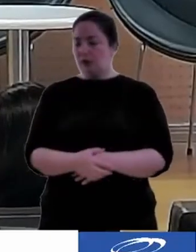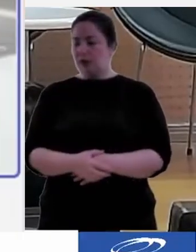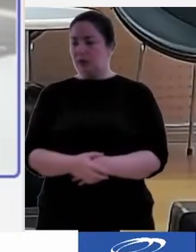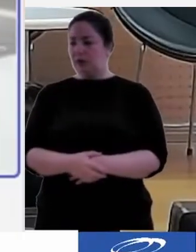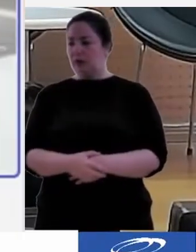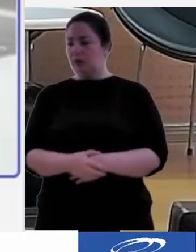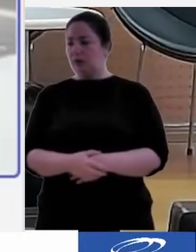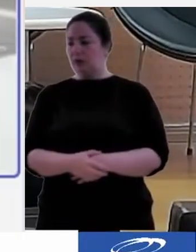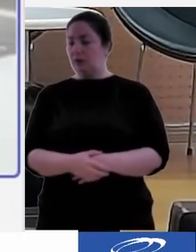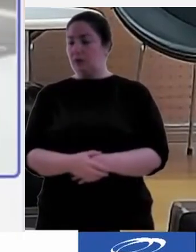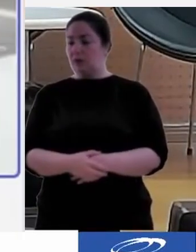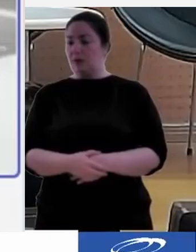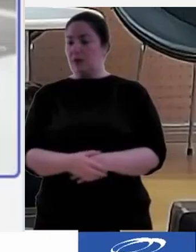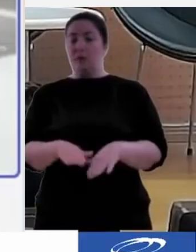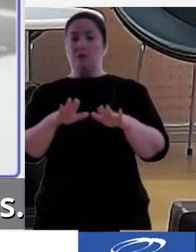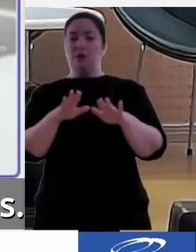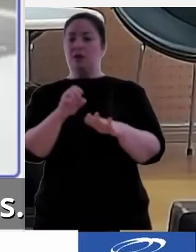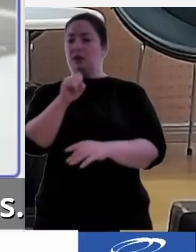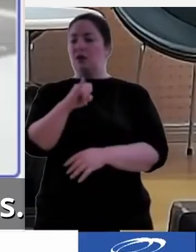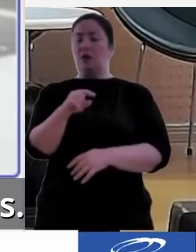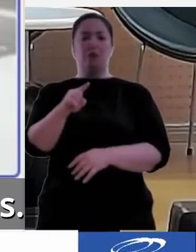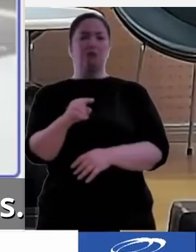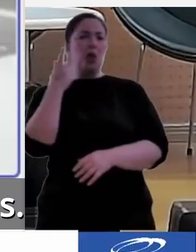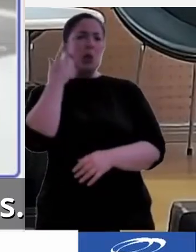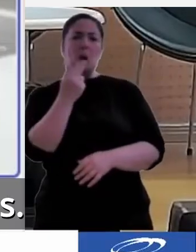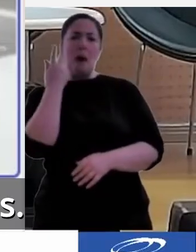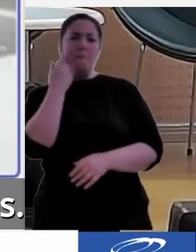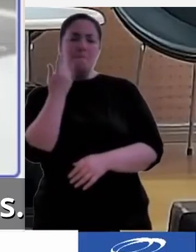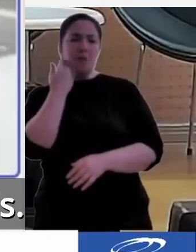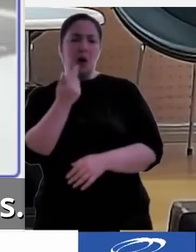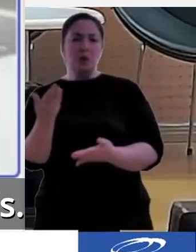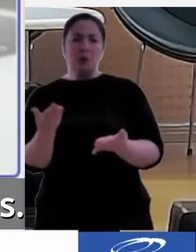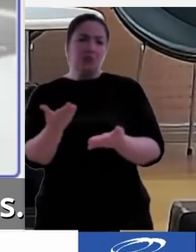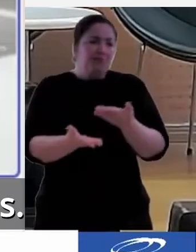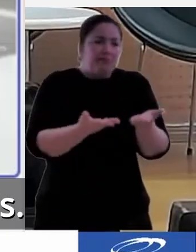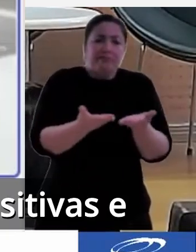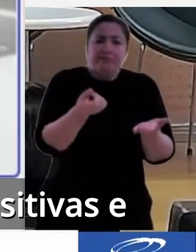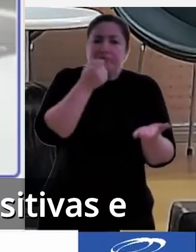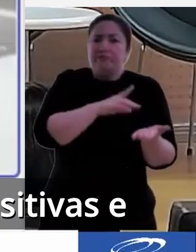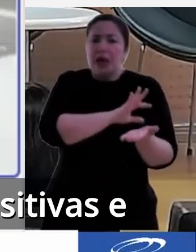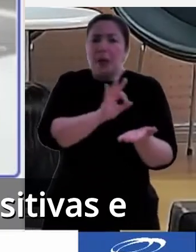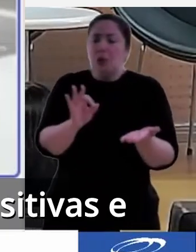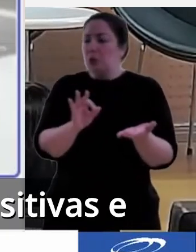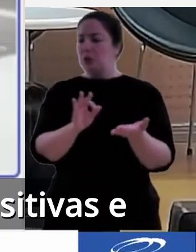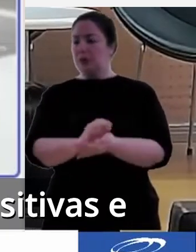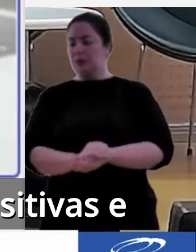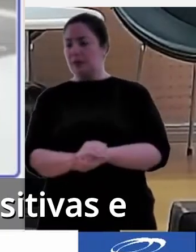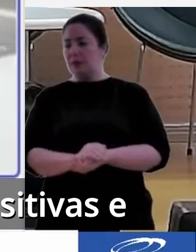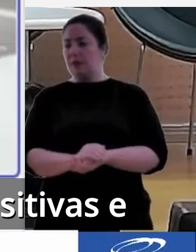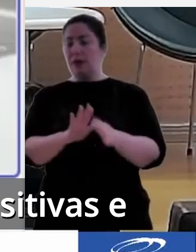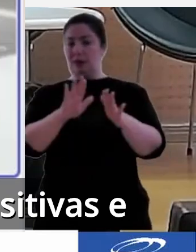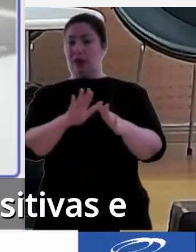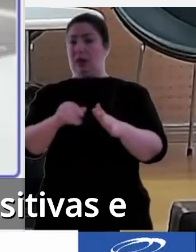I think you're finished and you don't need to turn to doing additional molecular diagnostics. Now, conversely, if